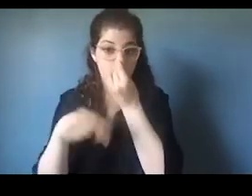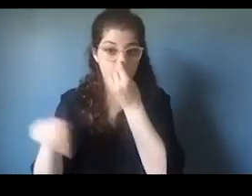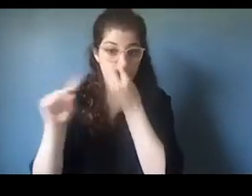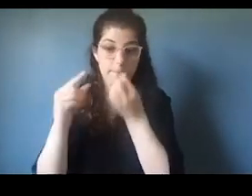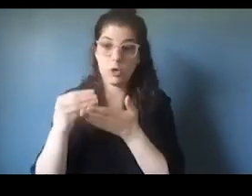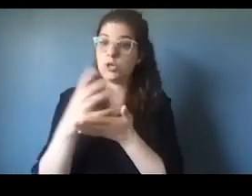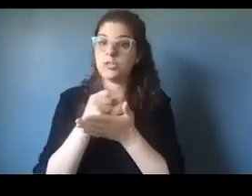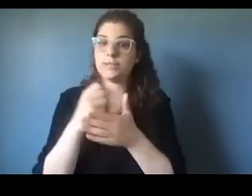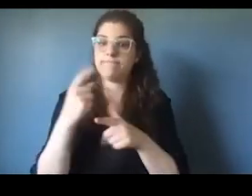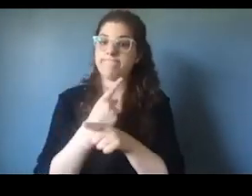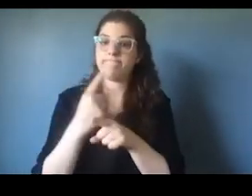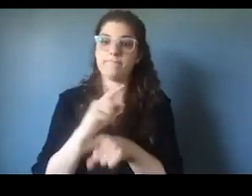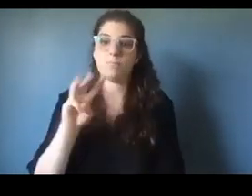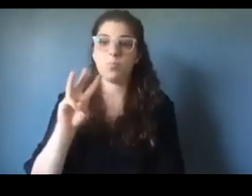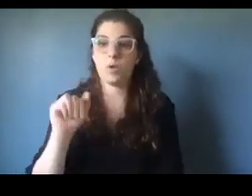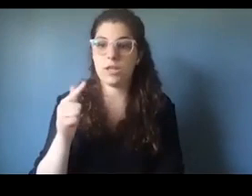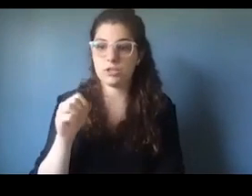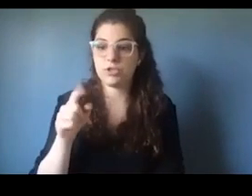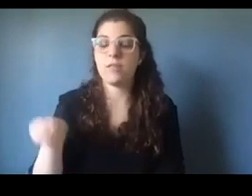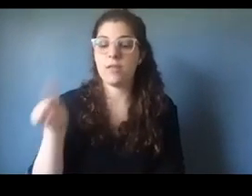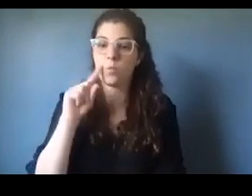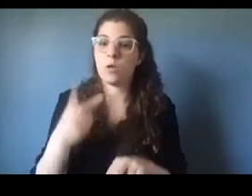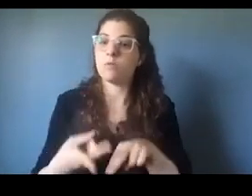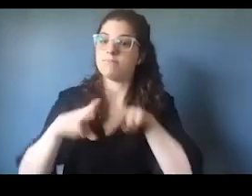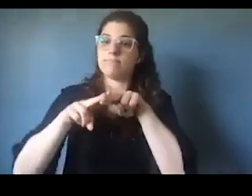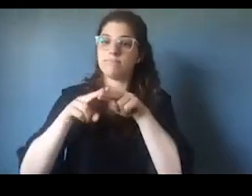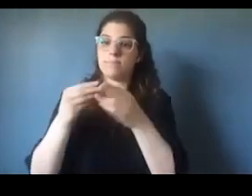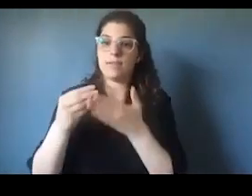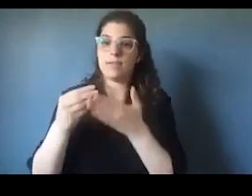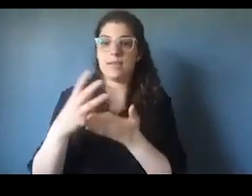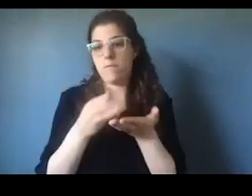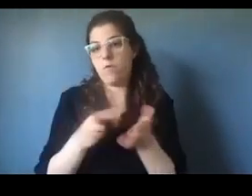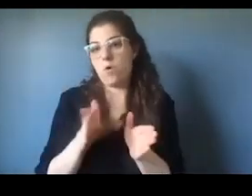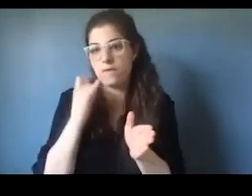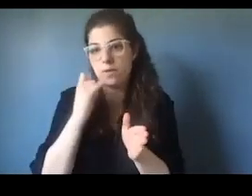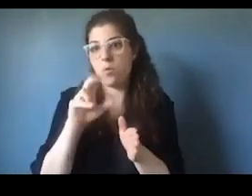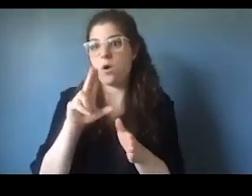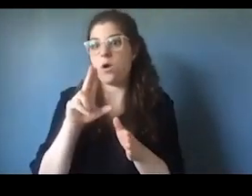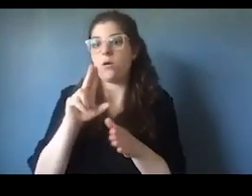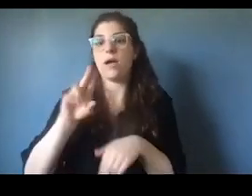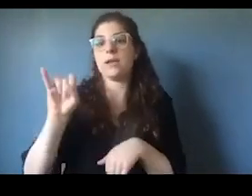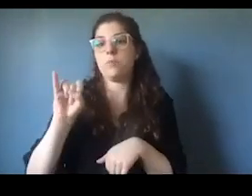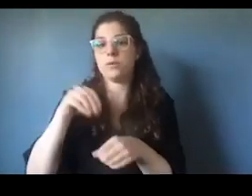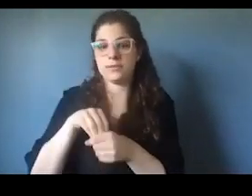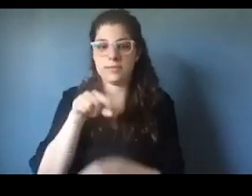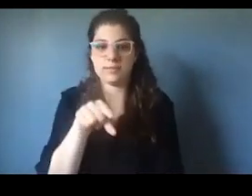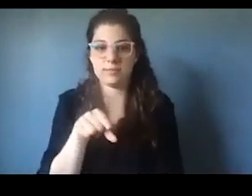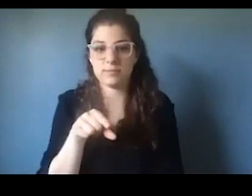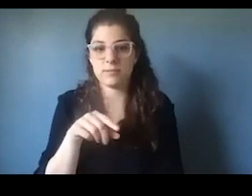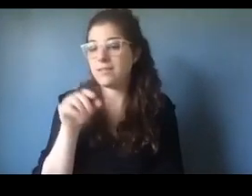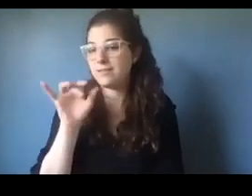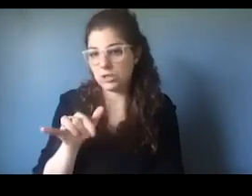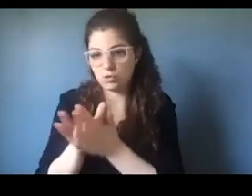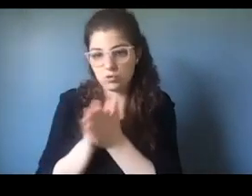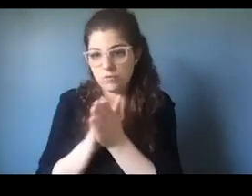median wage, they would stand to gain income overall if they were unemployed in the CQI. And that's purely driven by